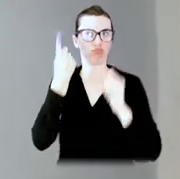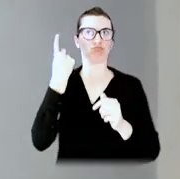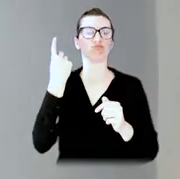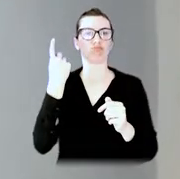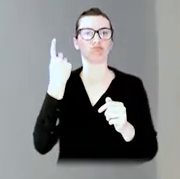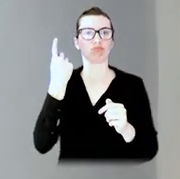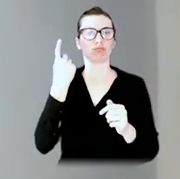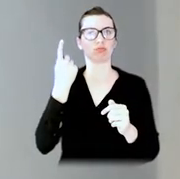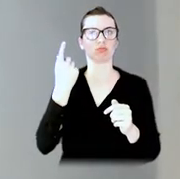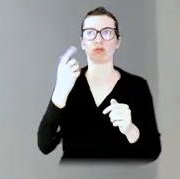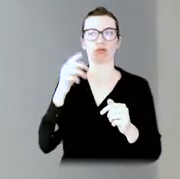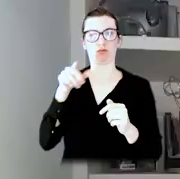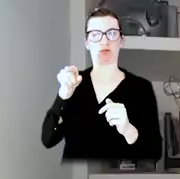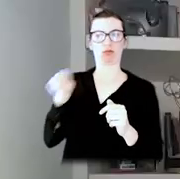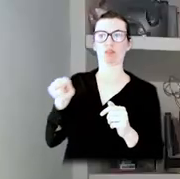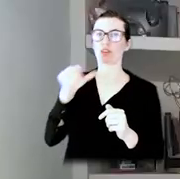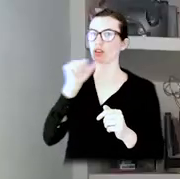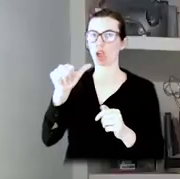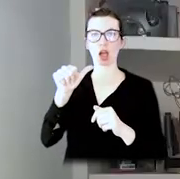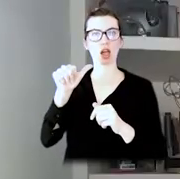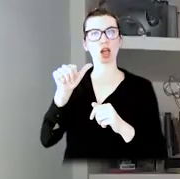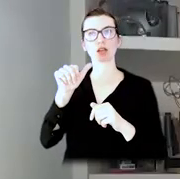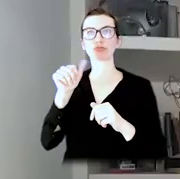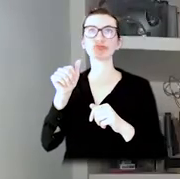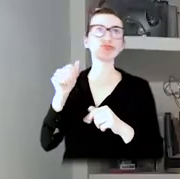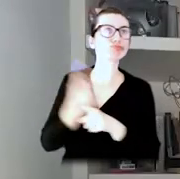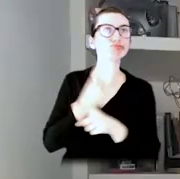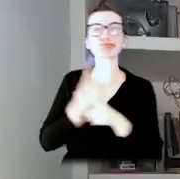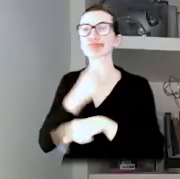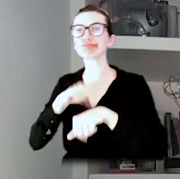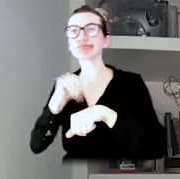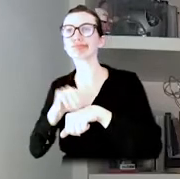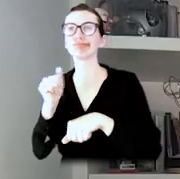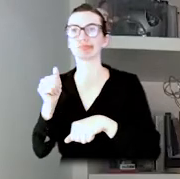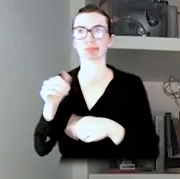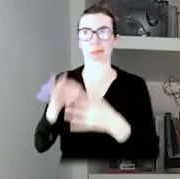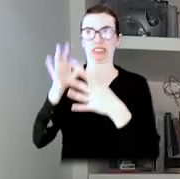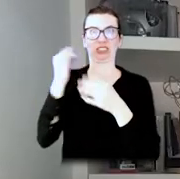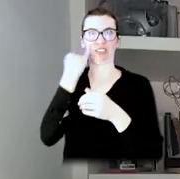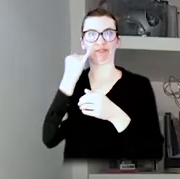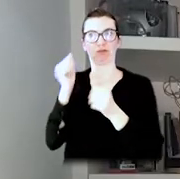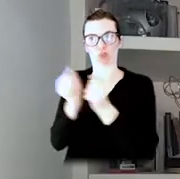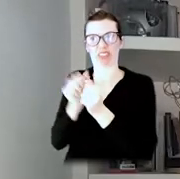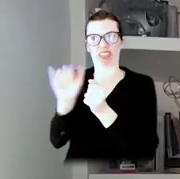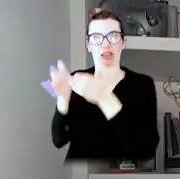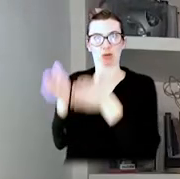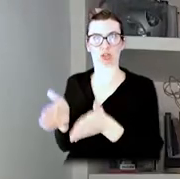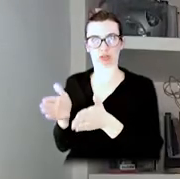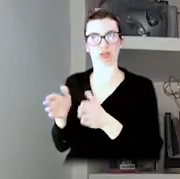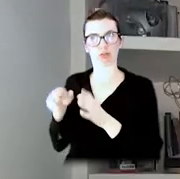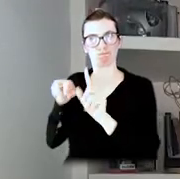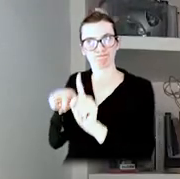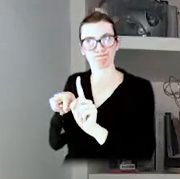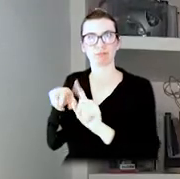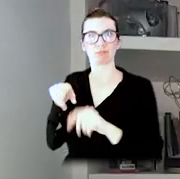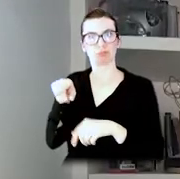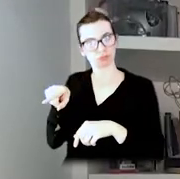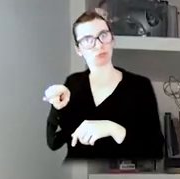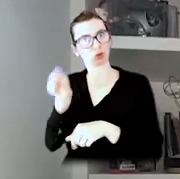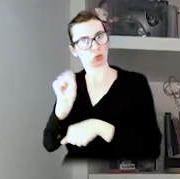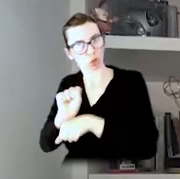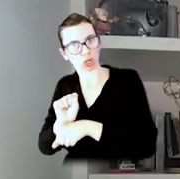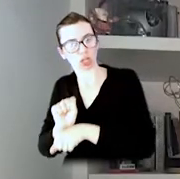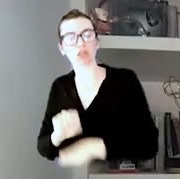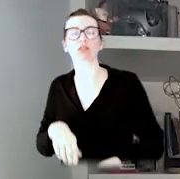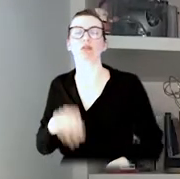not pets, especially while they're out, you know, with their person, they're working. So I think that's great, great advice and